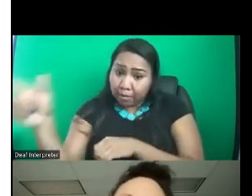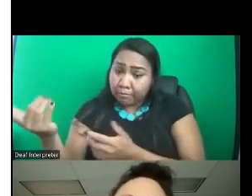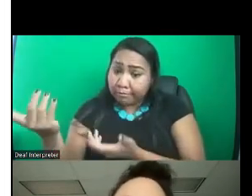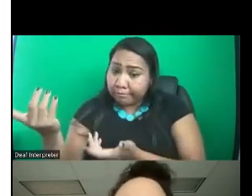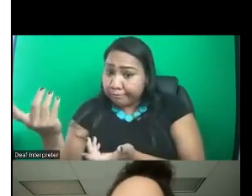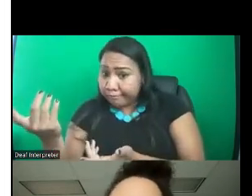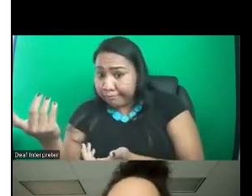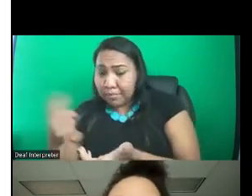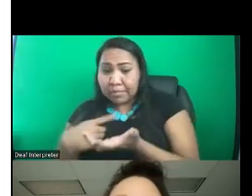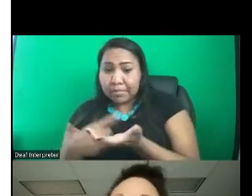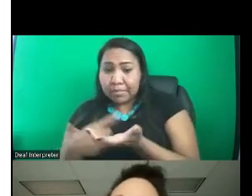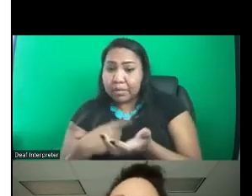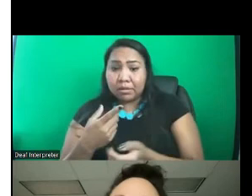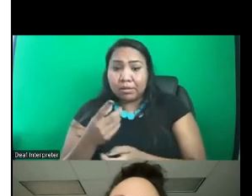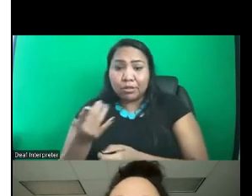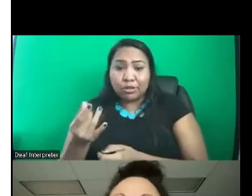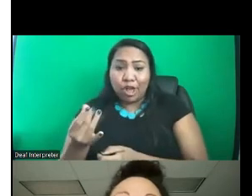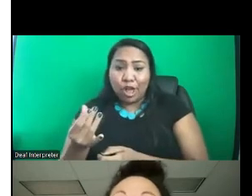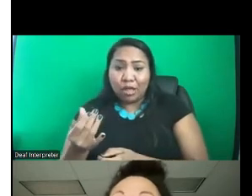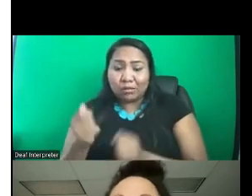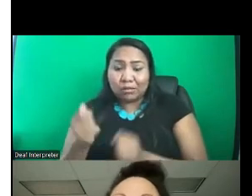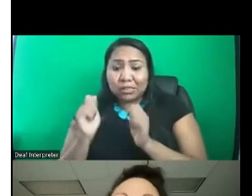a Honda four-wheeler.